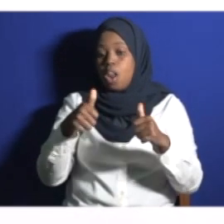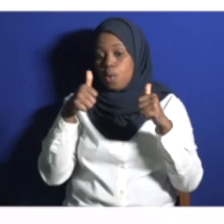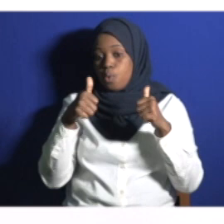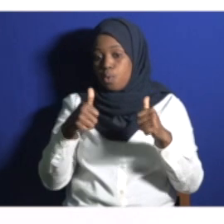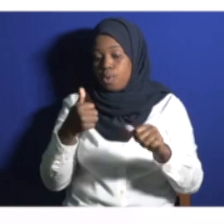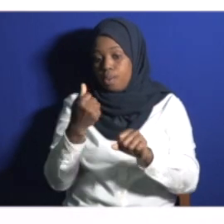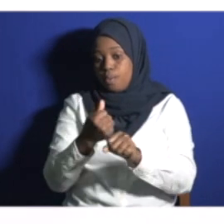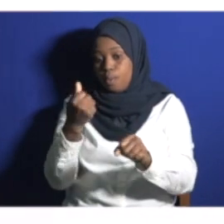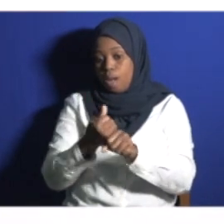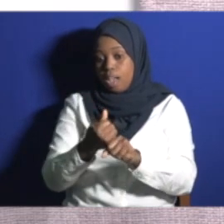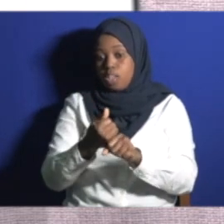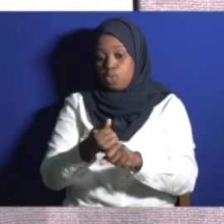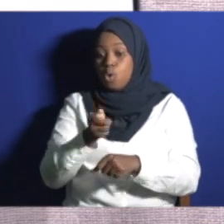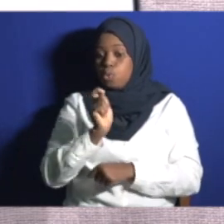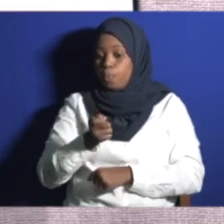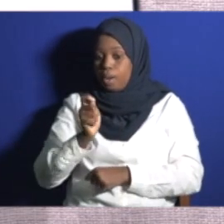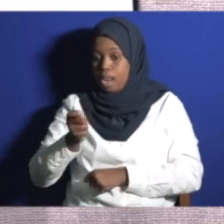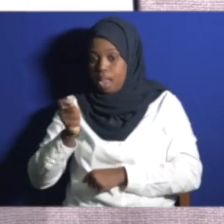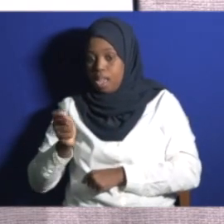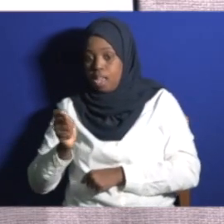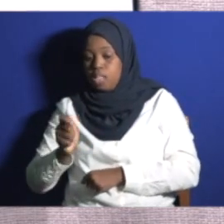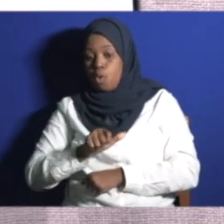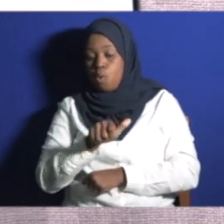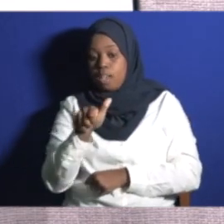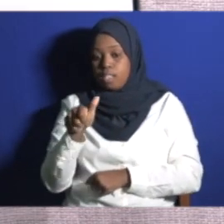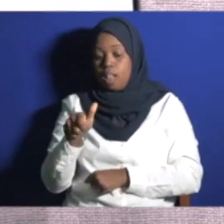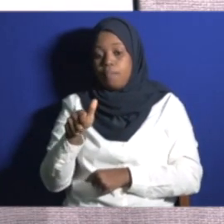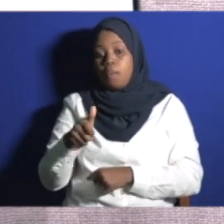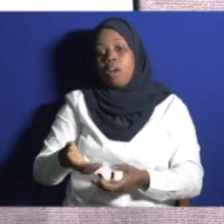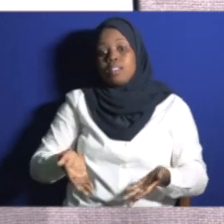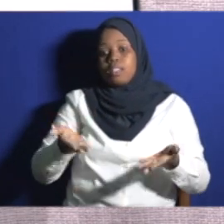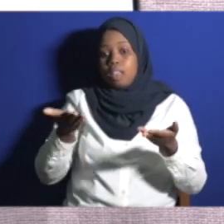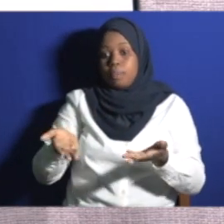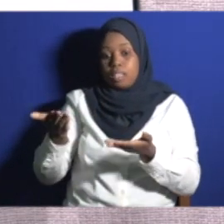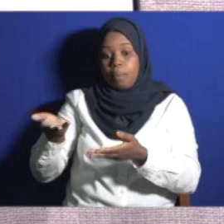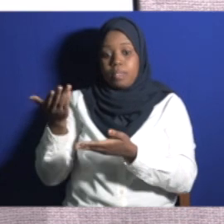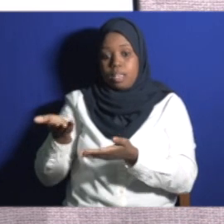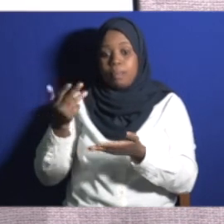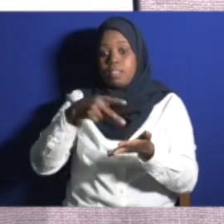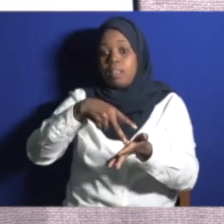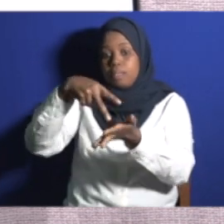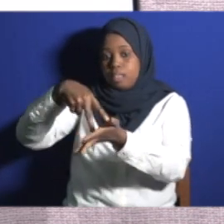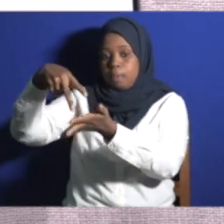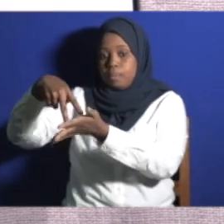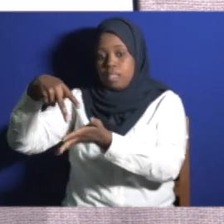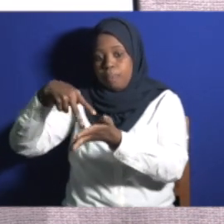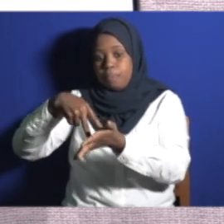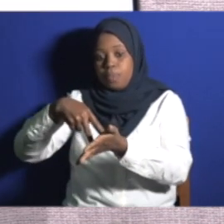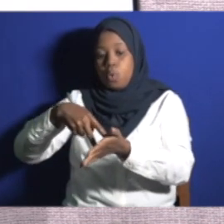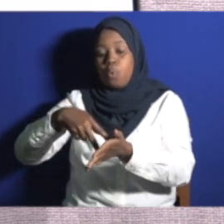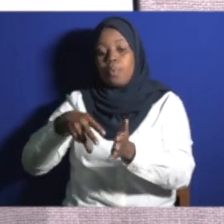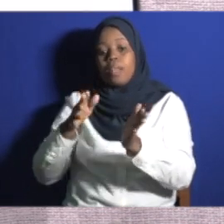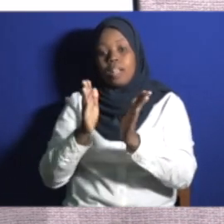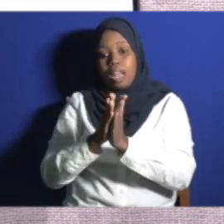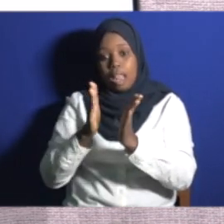to praise ourselves. So, we will clap by square root mode. We'll flip